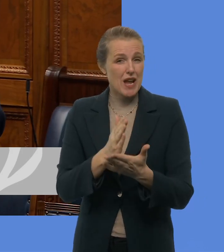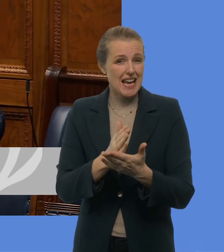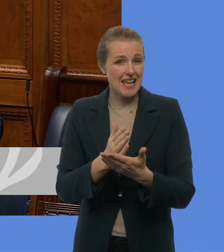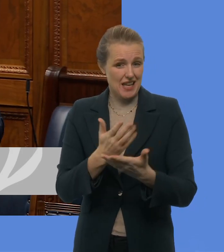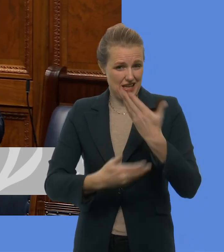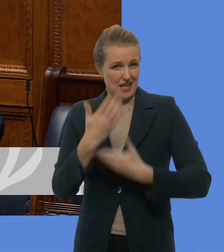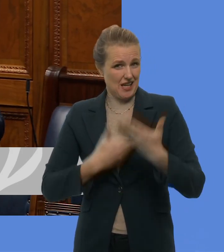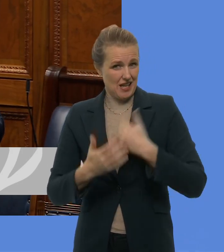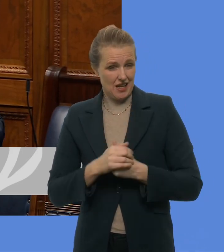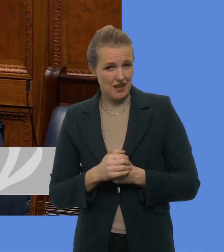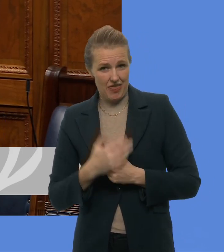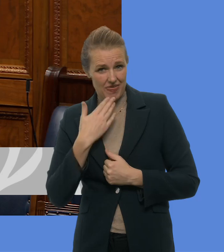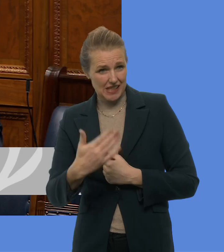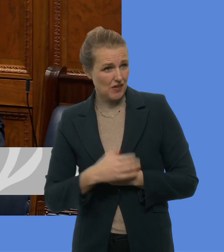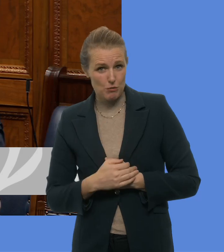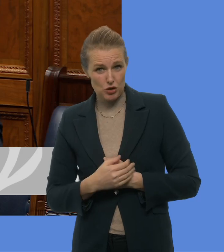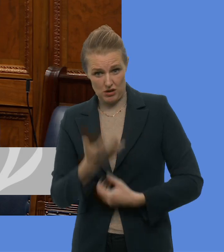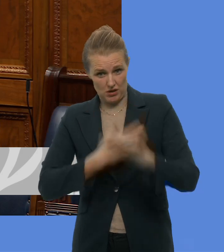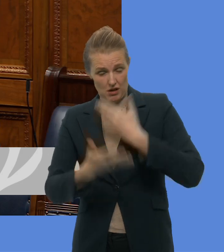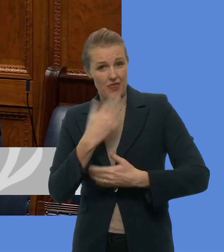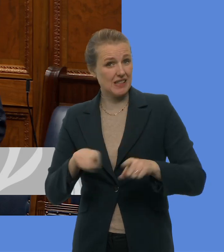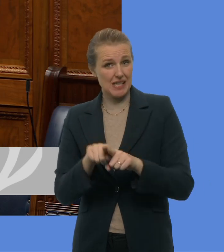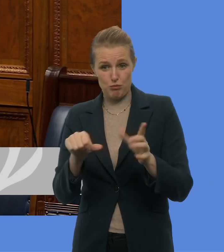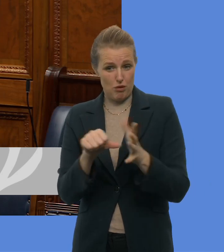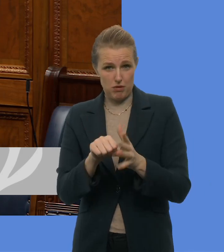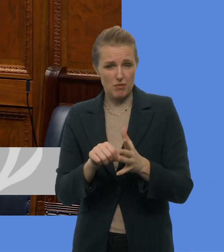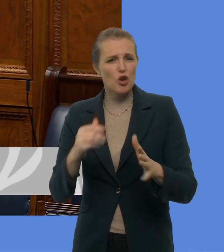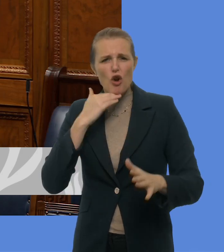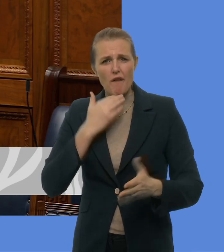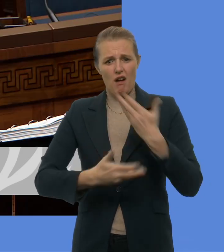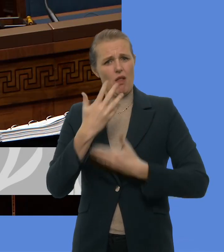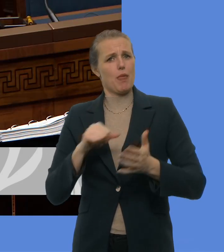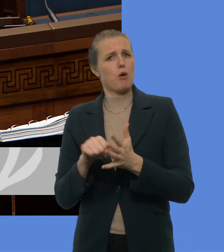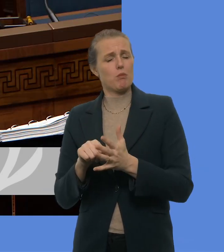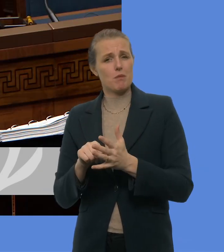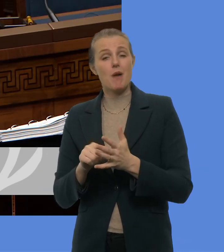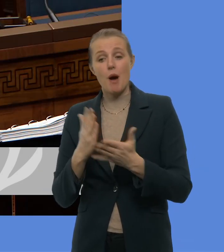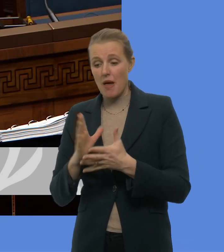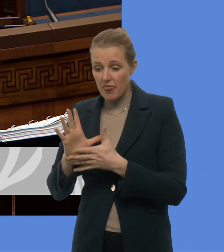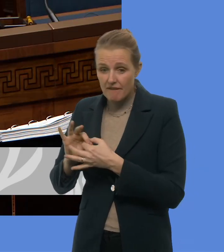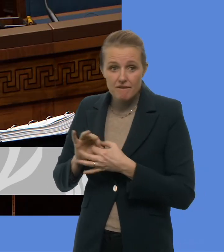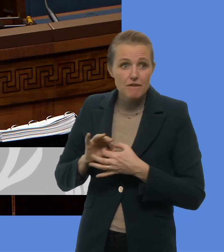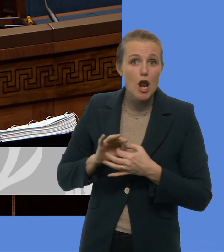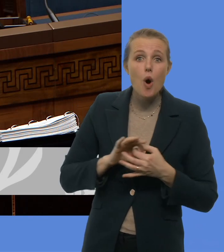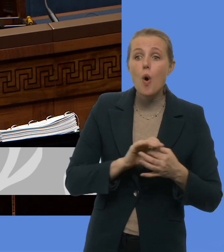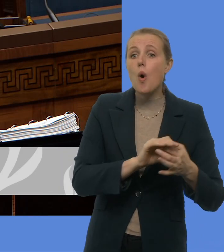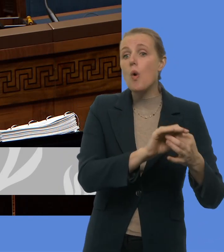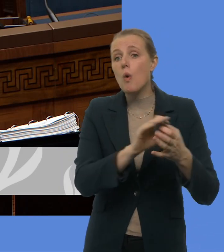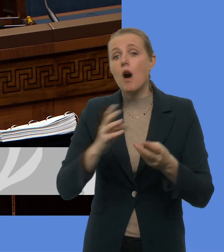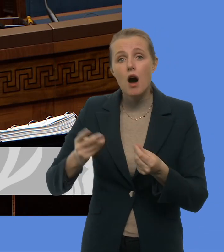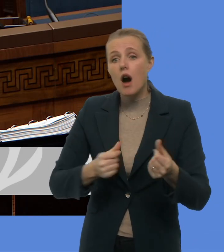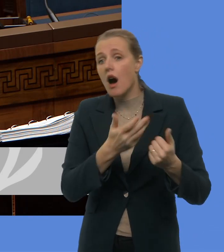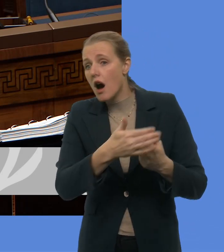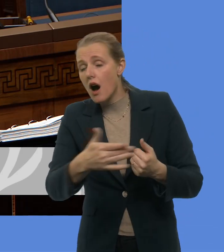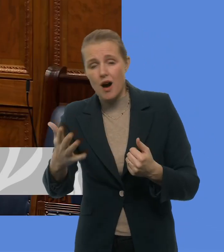and the identified issue that you're saying is the flow. And I think the issue of flow is going to take a considerable amount of time to resolve, but we need